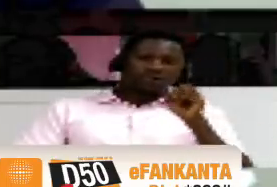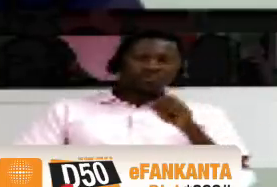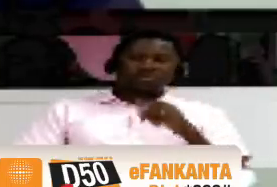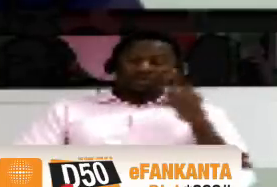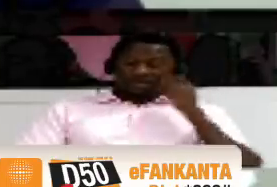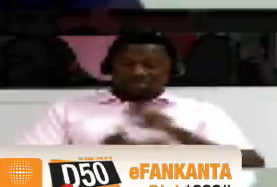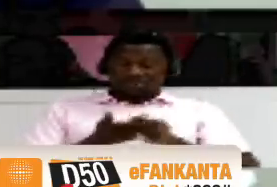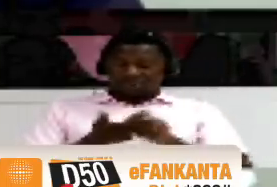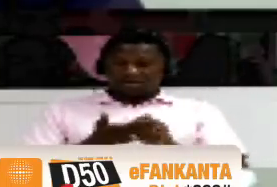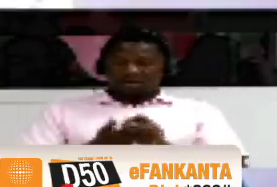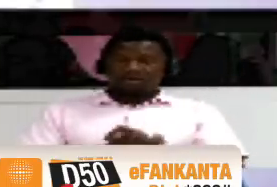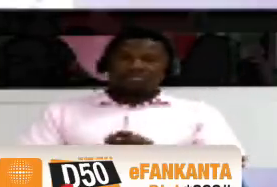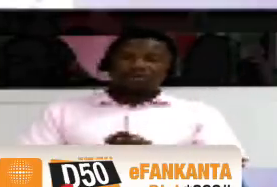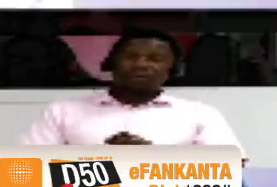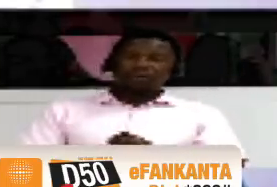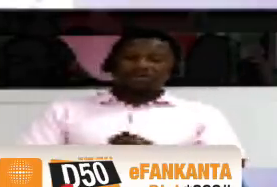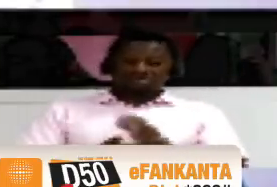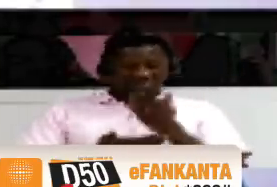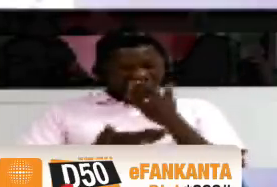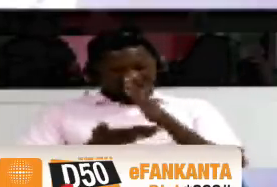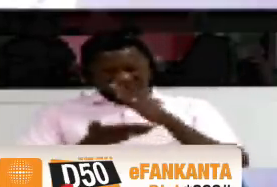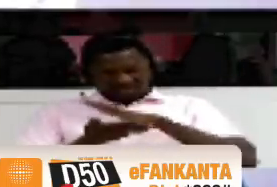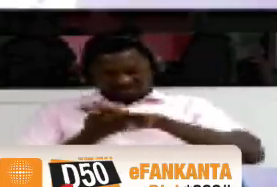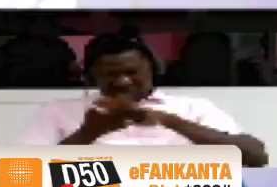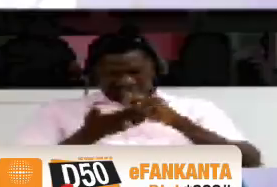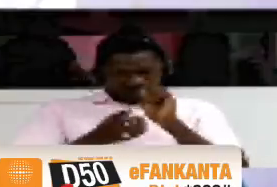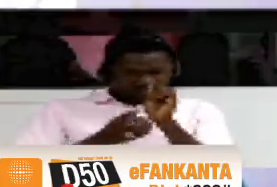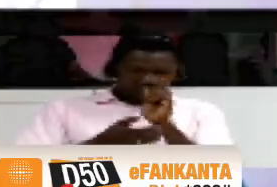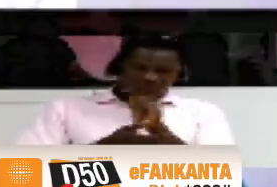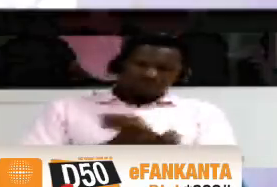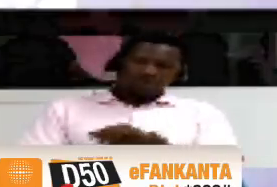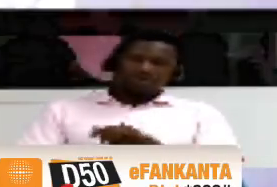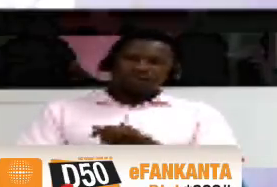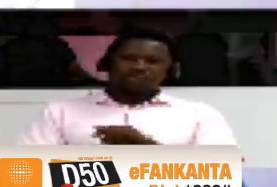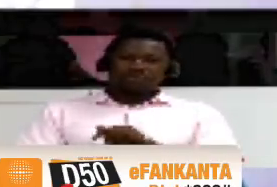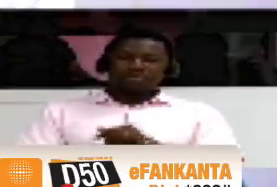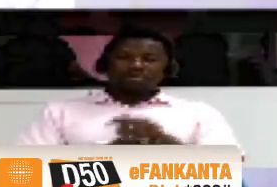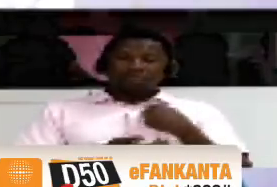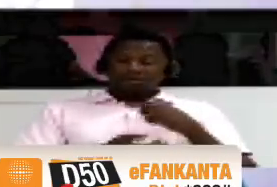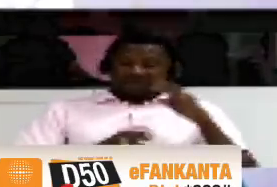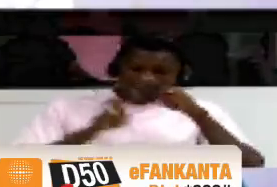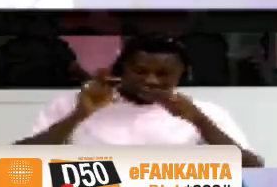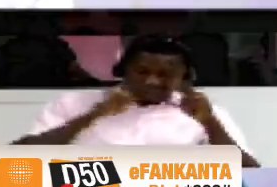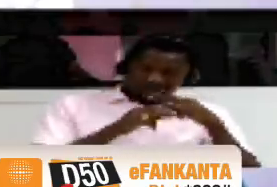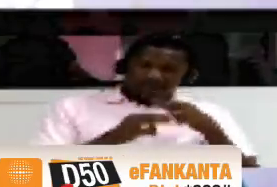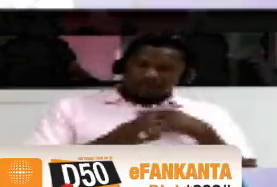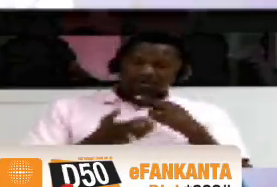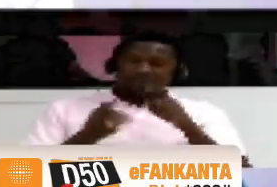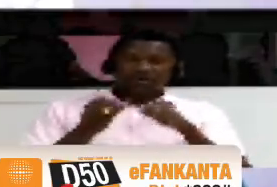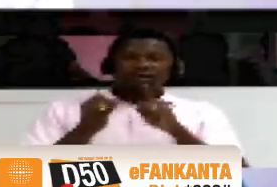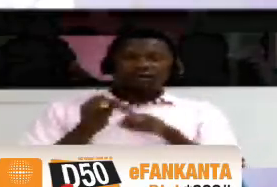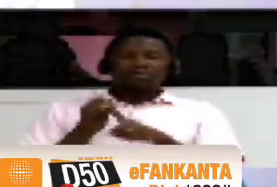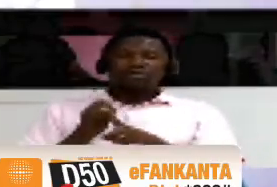The writing is fading. My findings are as follows.